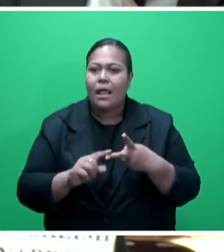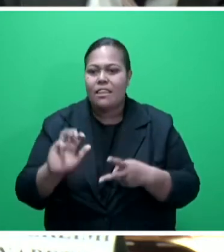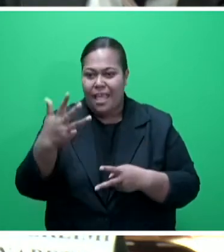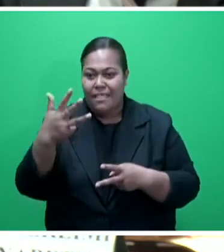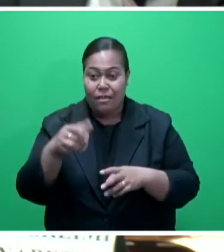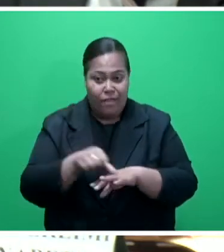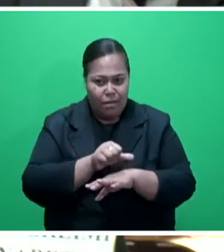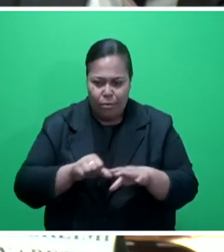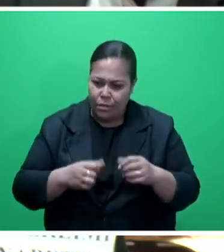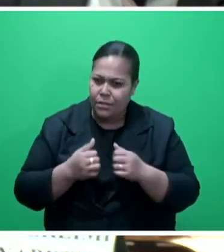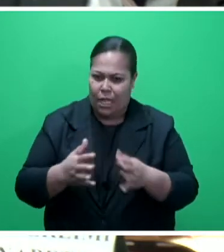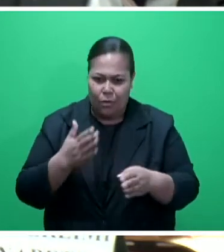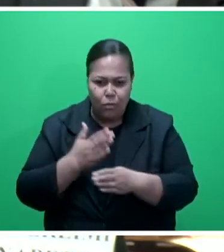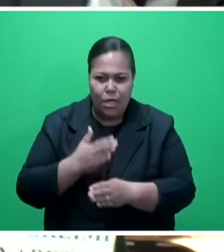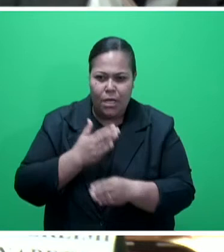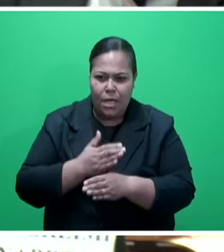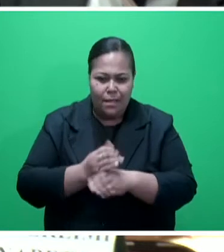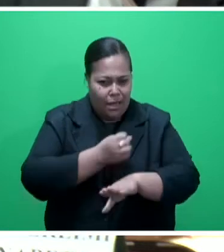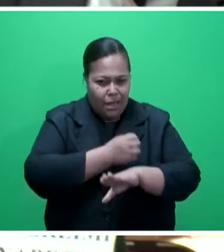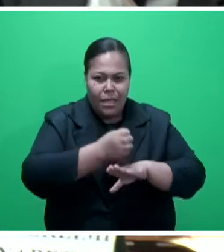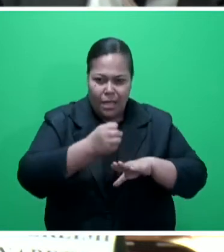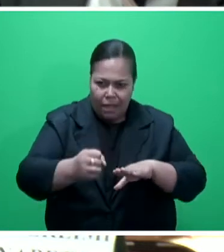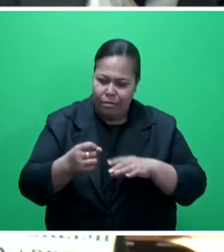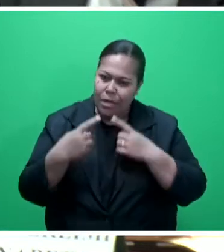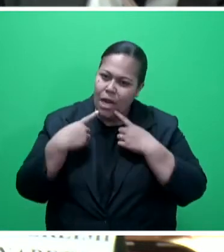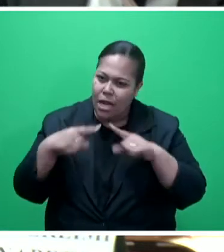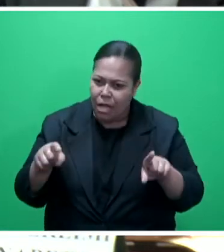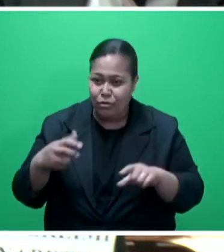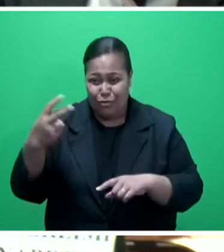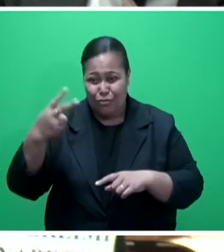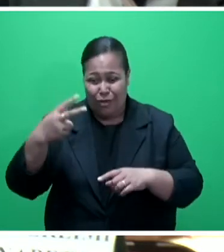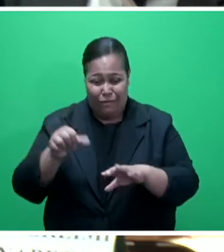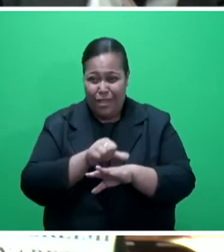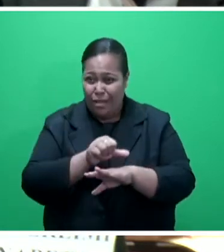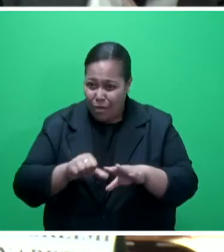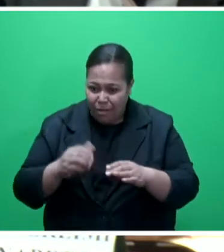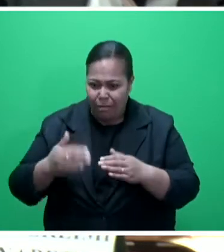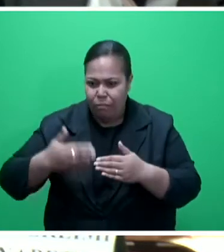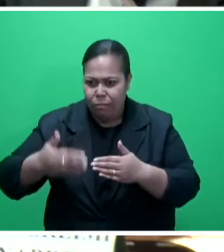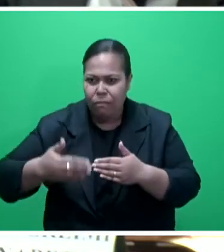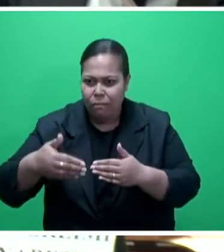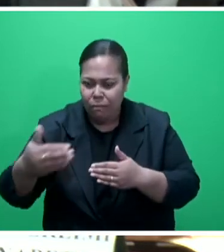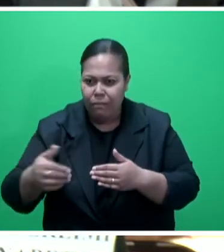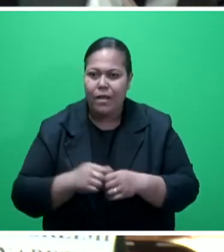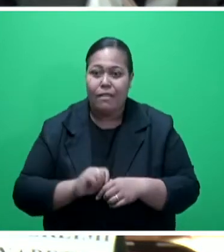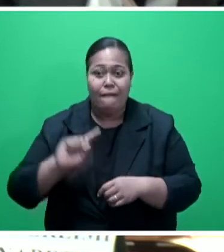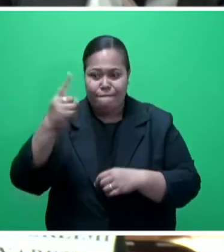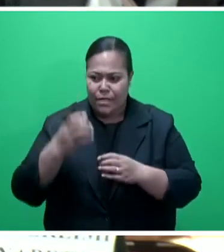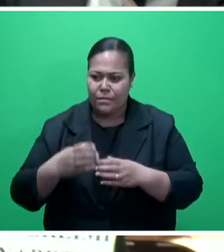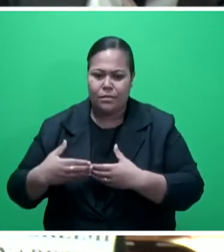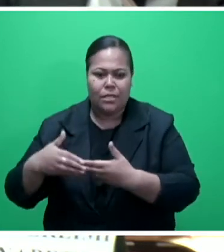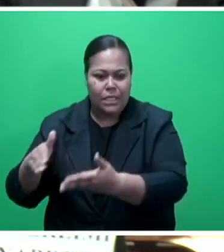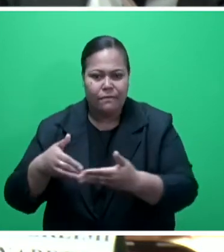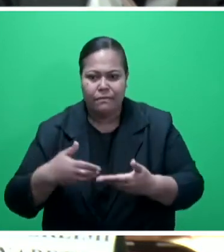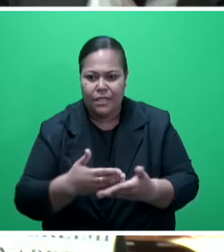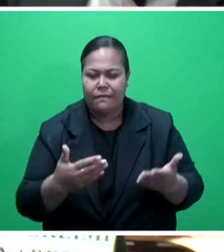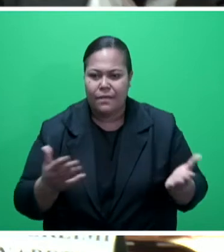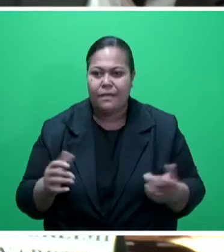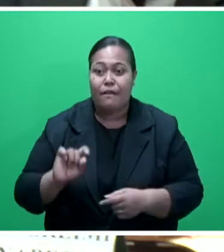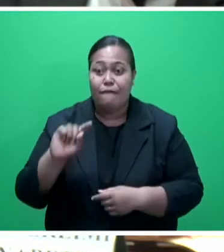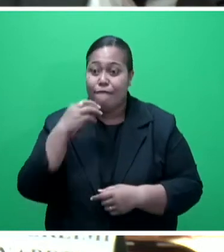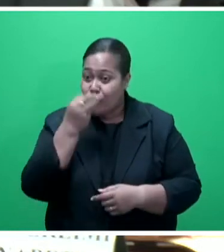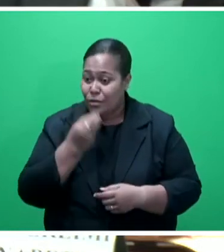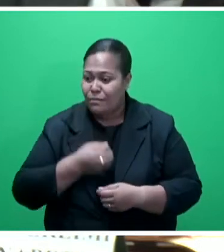Government declared a state of natural disaster on the 12th of April. The first wave of food rations and the second wave was